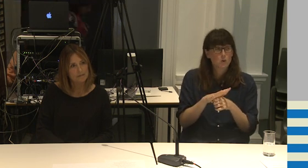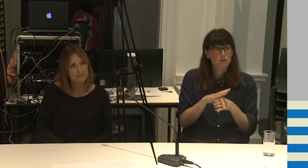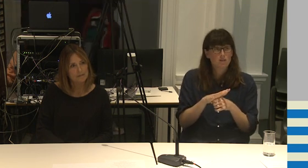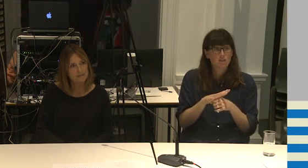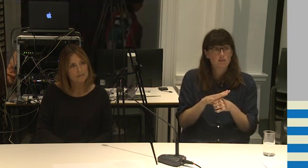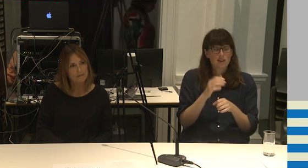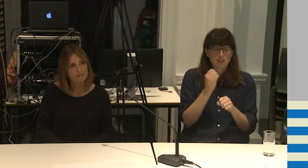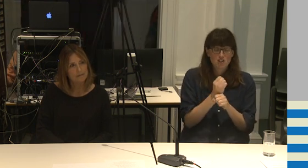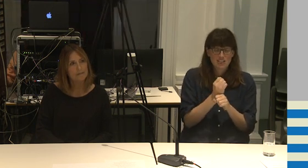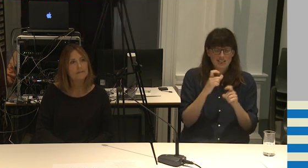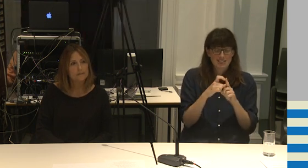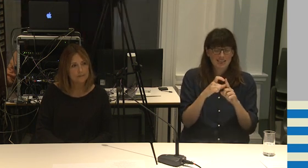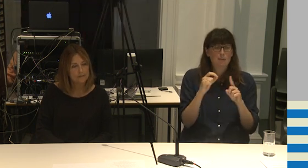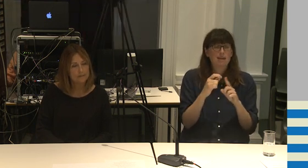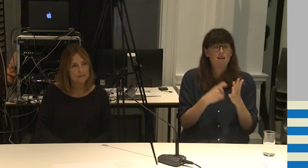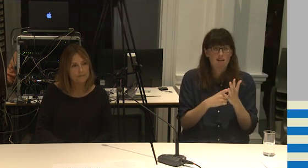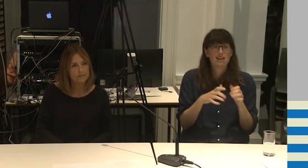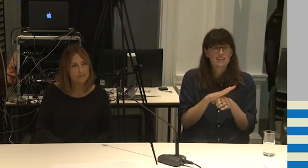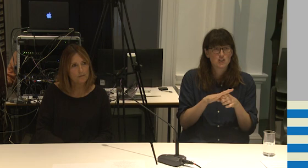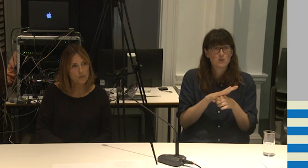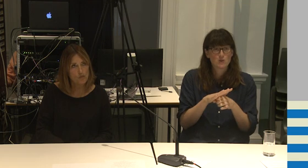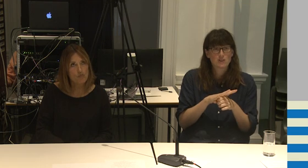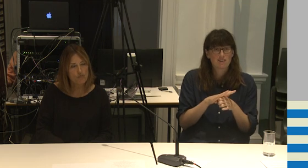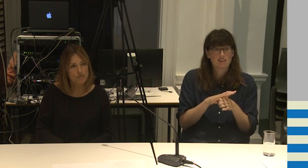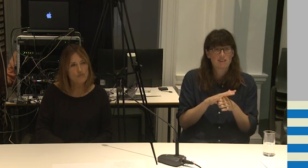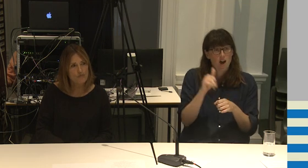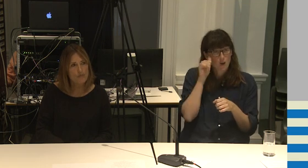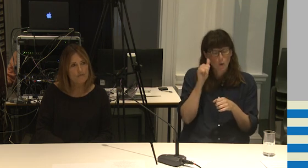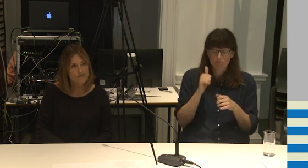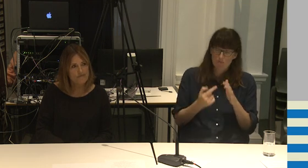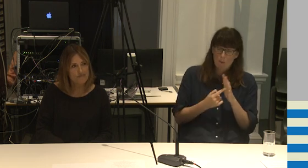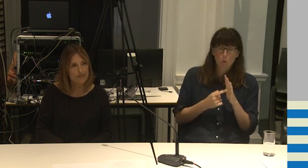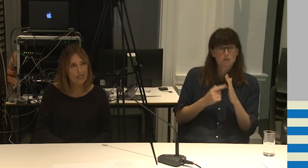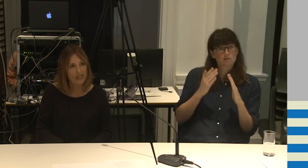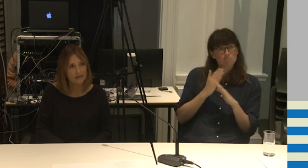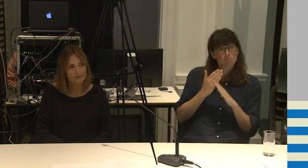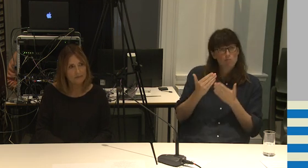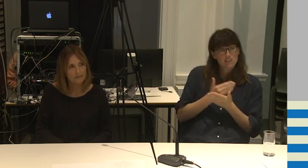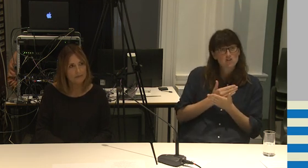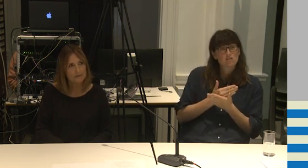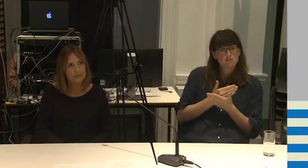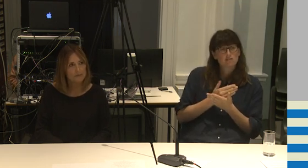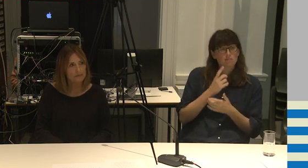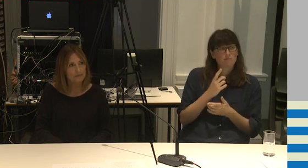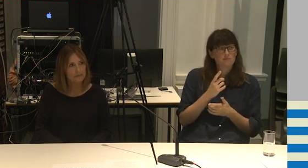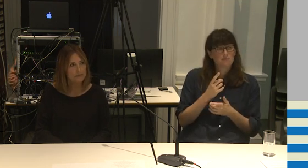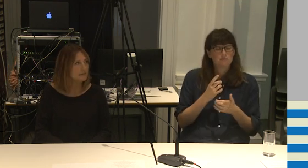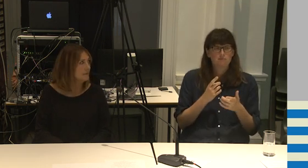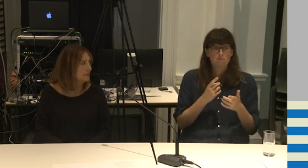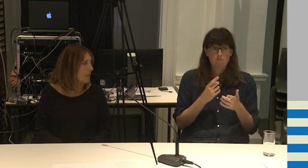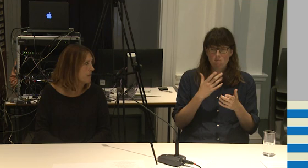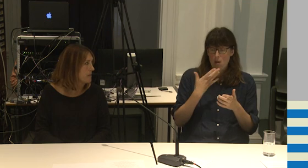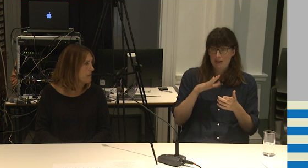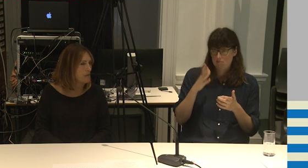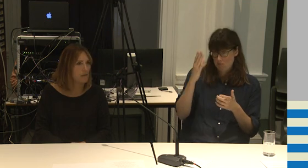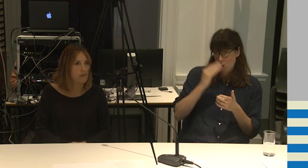this stuff is GDPR, and I completely understand the need for protection of people's privacy and stuff, but like I was